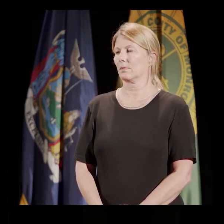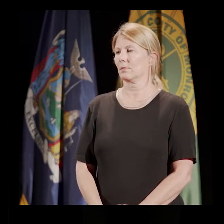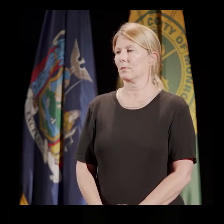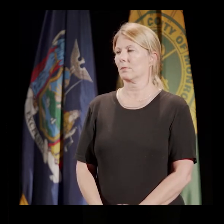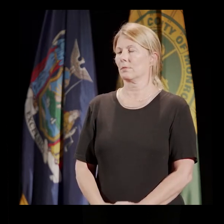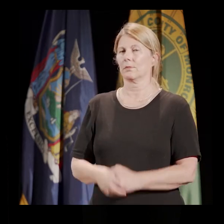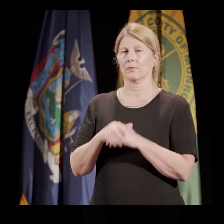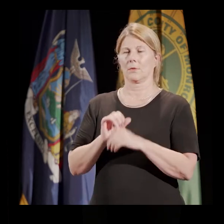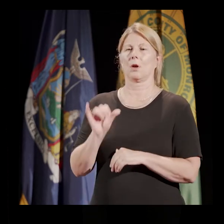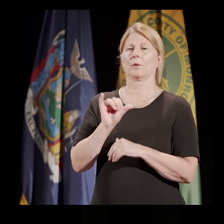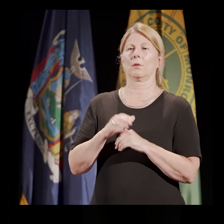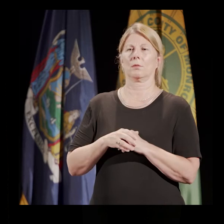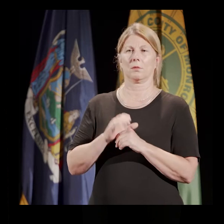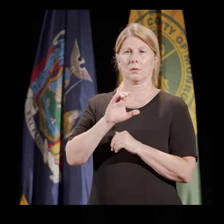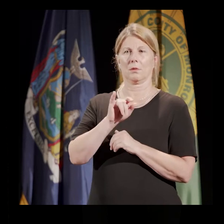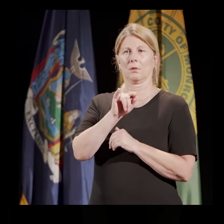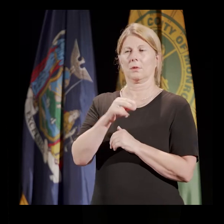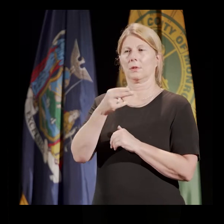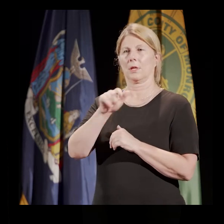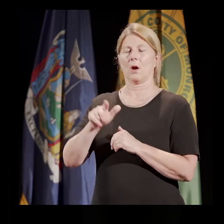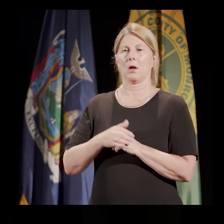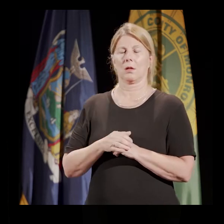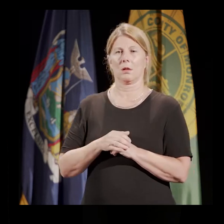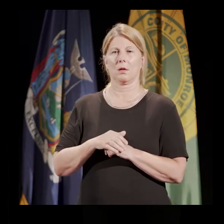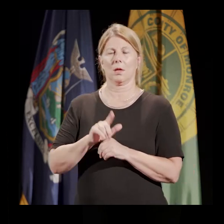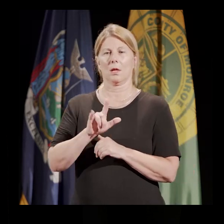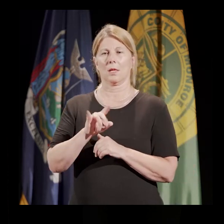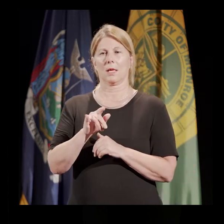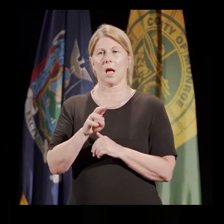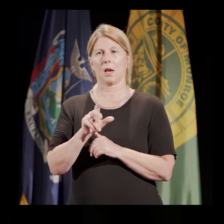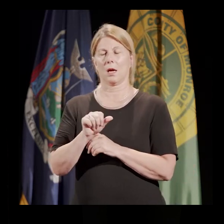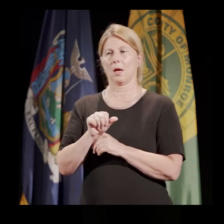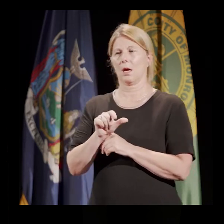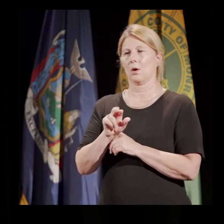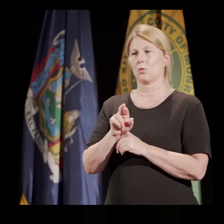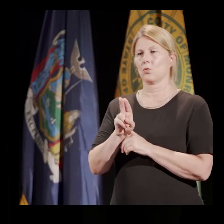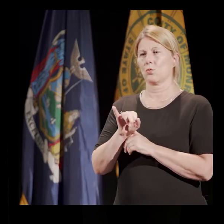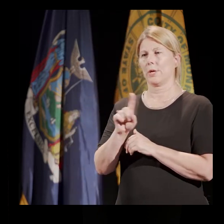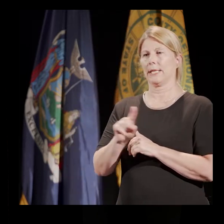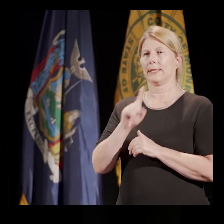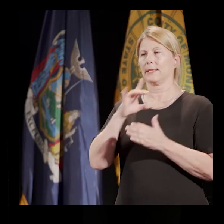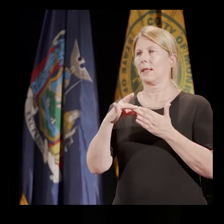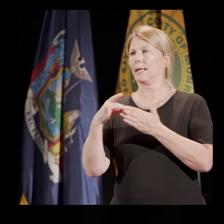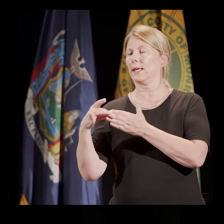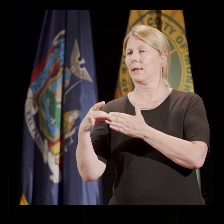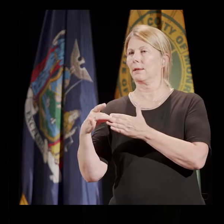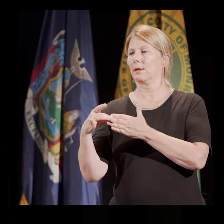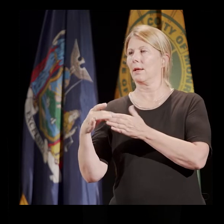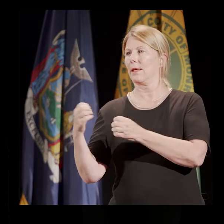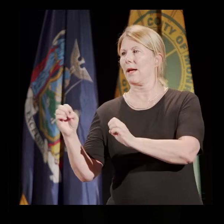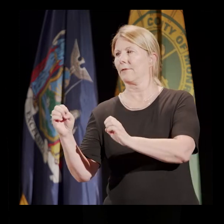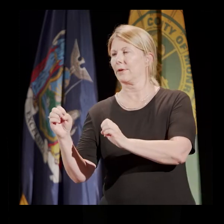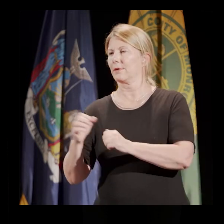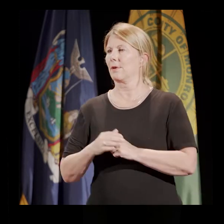Internally, at City Hall, Liliana Ruiz, our Director of Special Projects, is leading this effort in collaboration with every